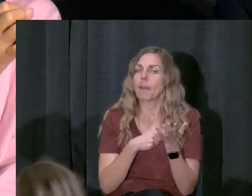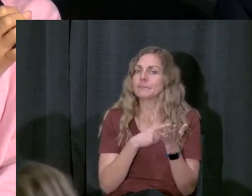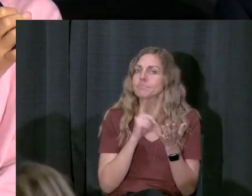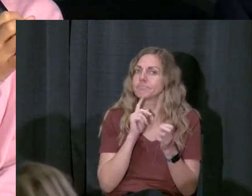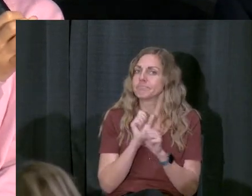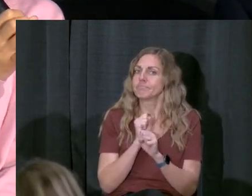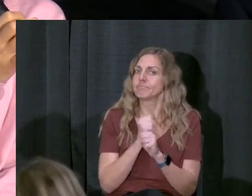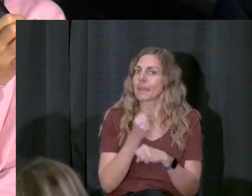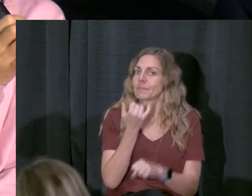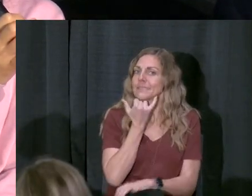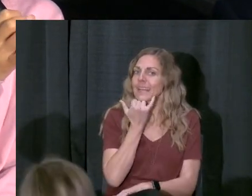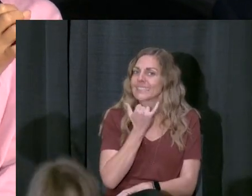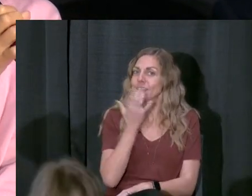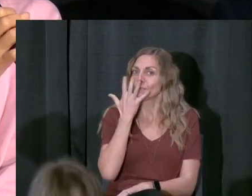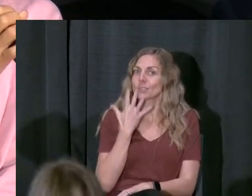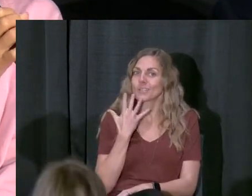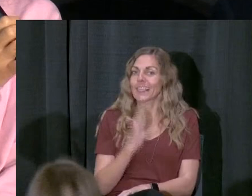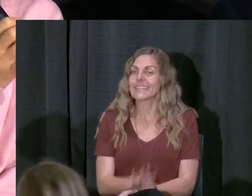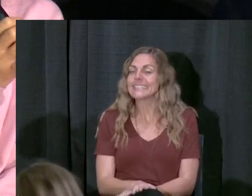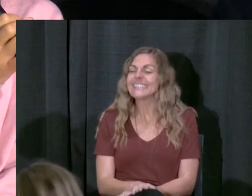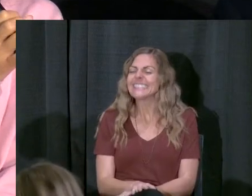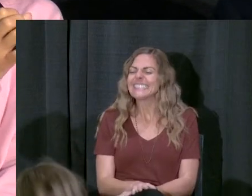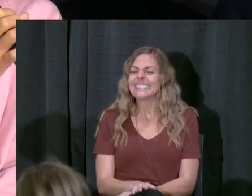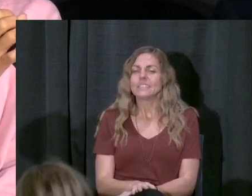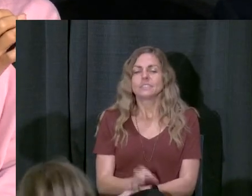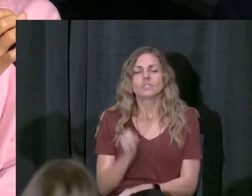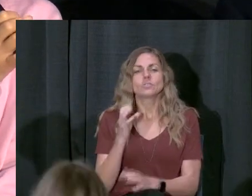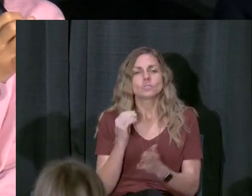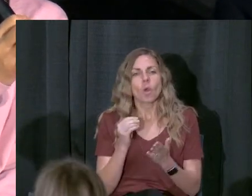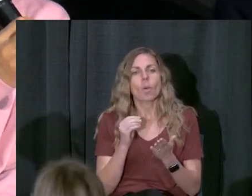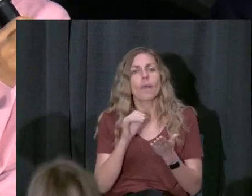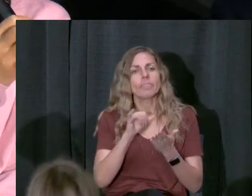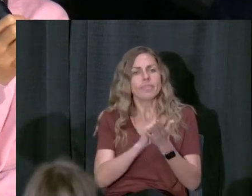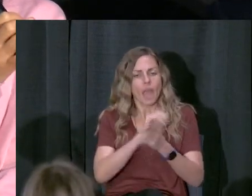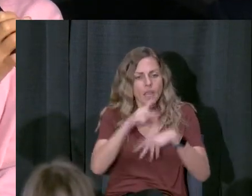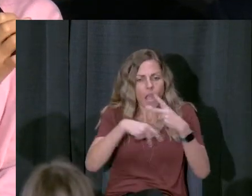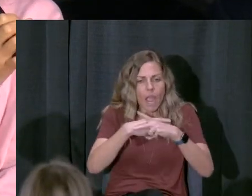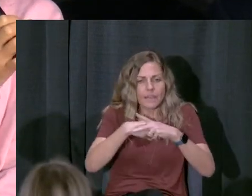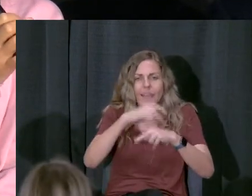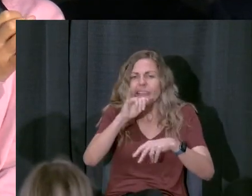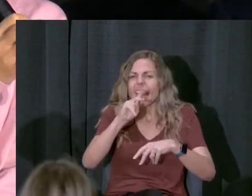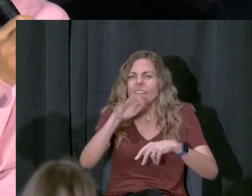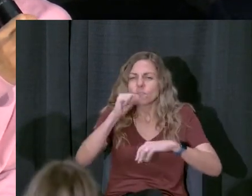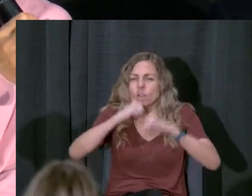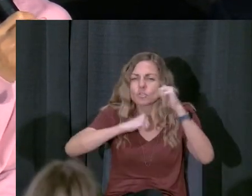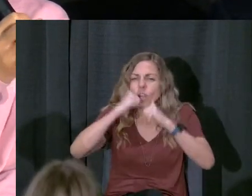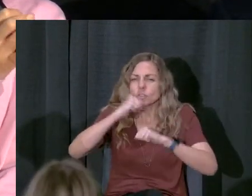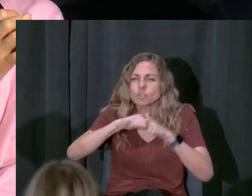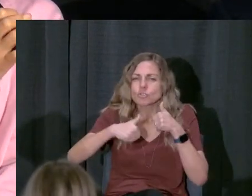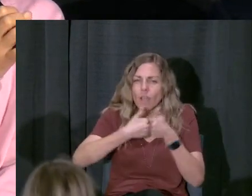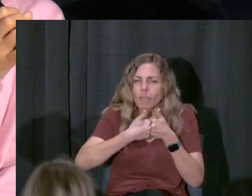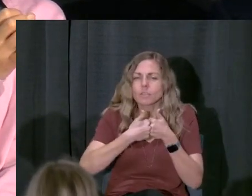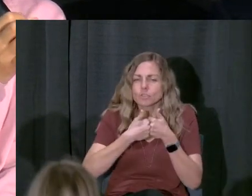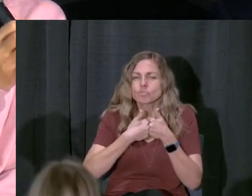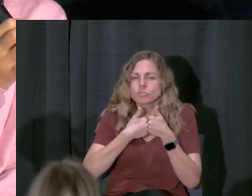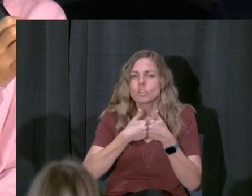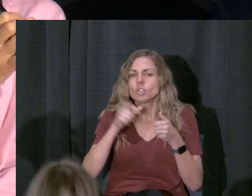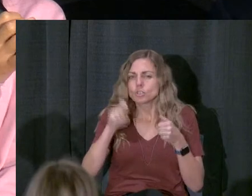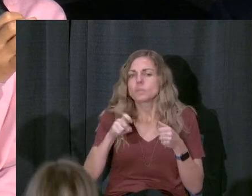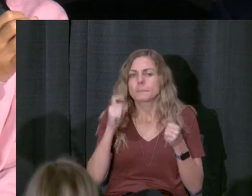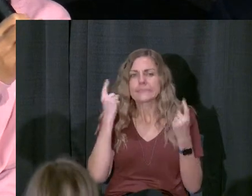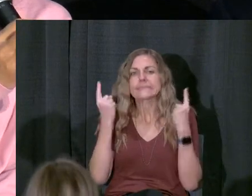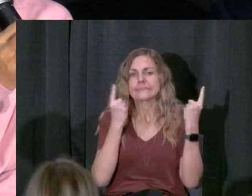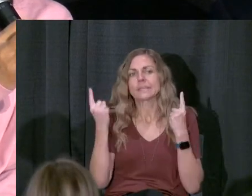So, you know, so such kind of infrastructure challenge should be also